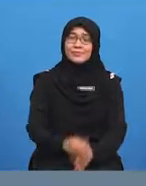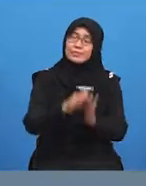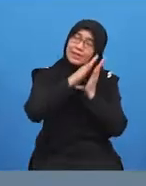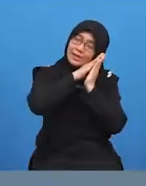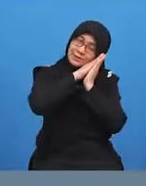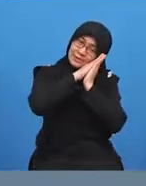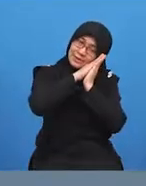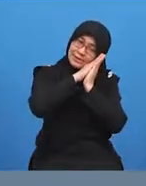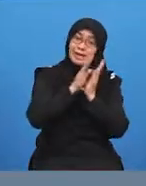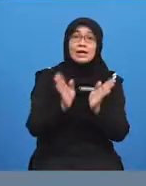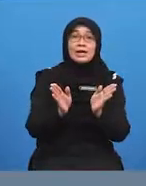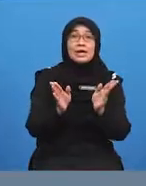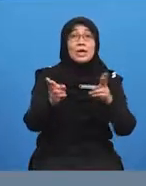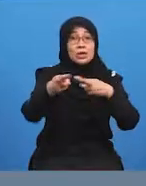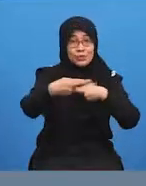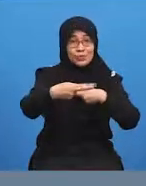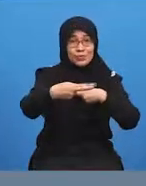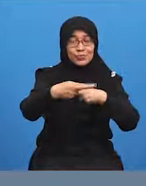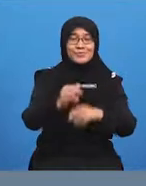Bedroom.